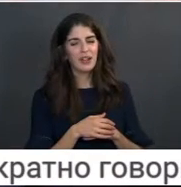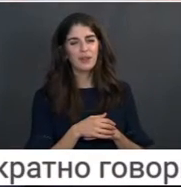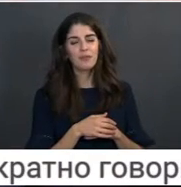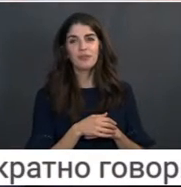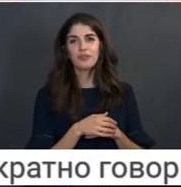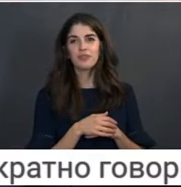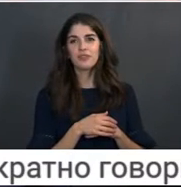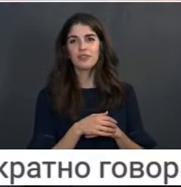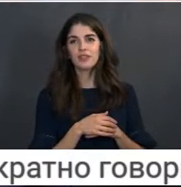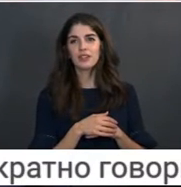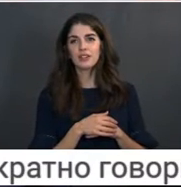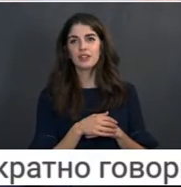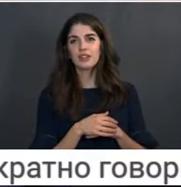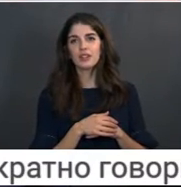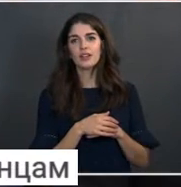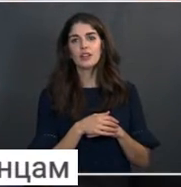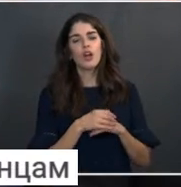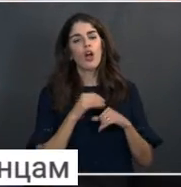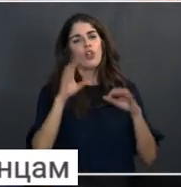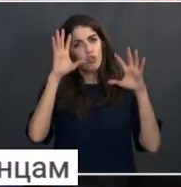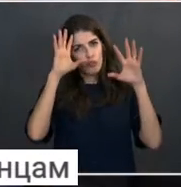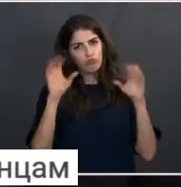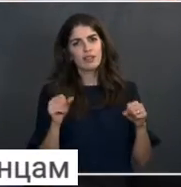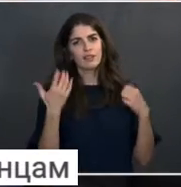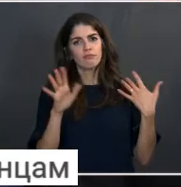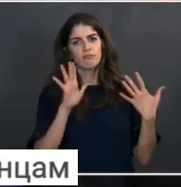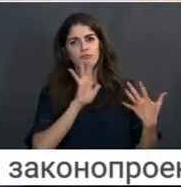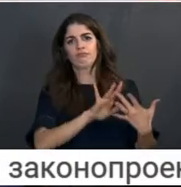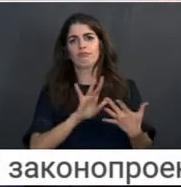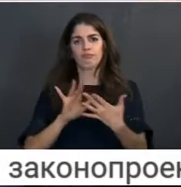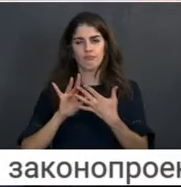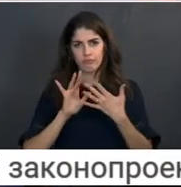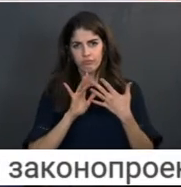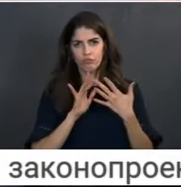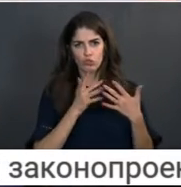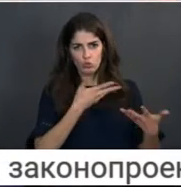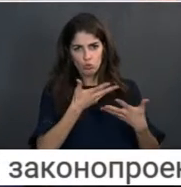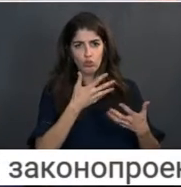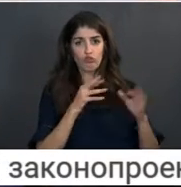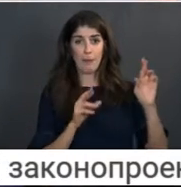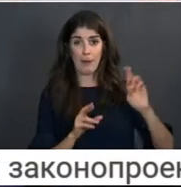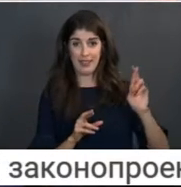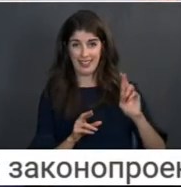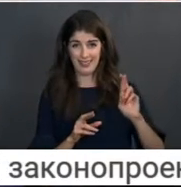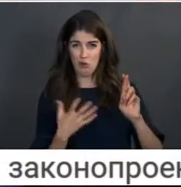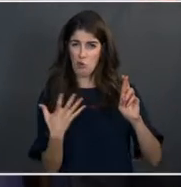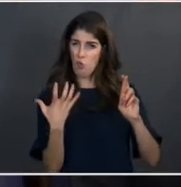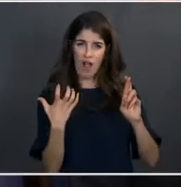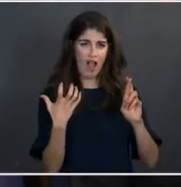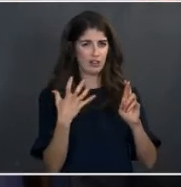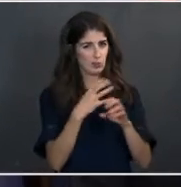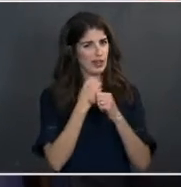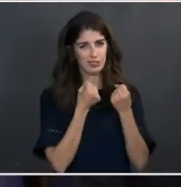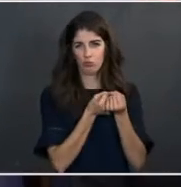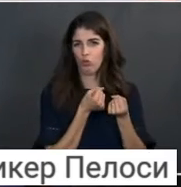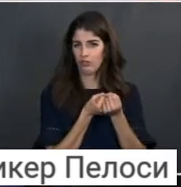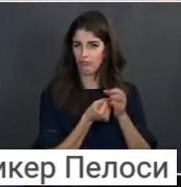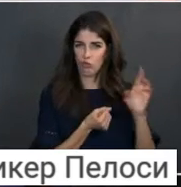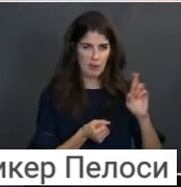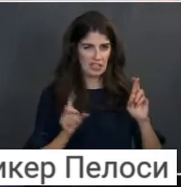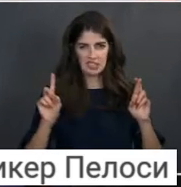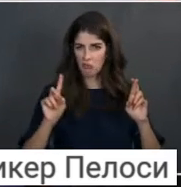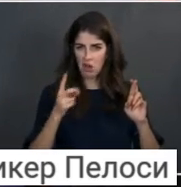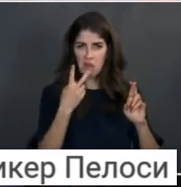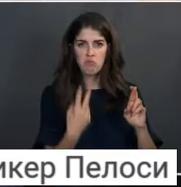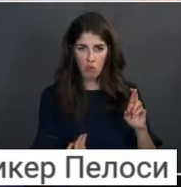president, as you said multiple times, is reaching out to Republicans in an effort to get a bipartisan bill. At the same time,